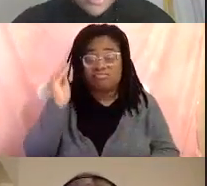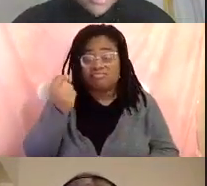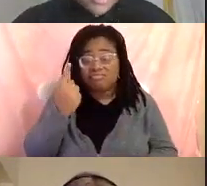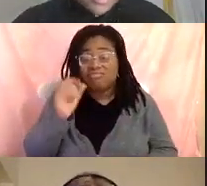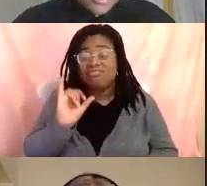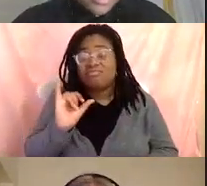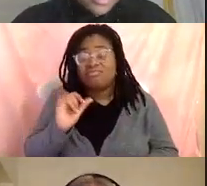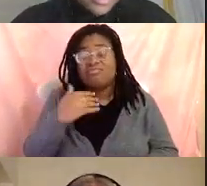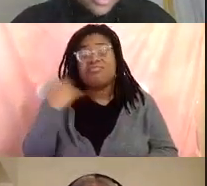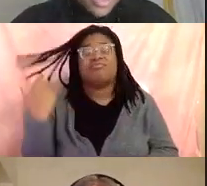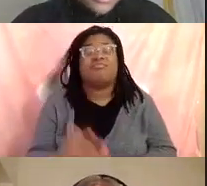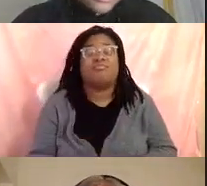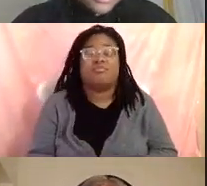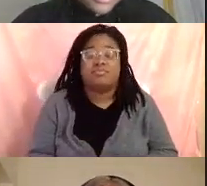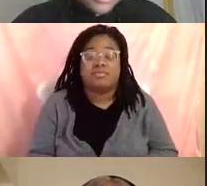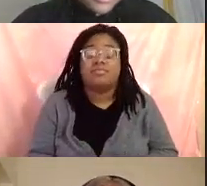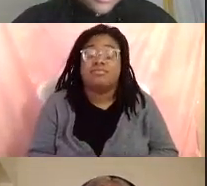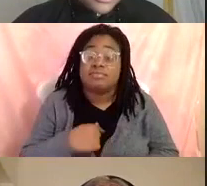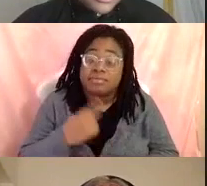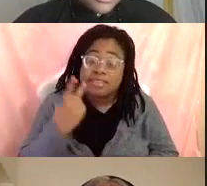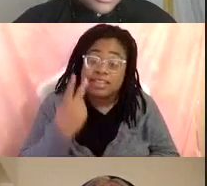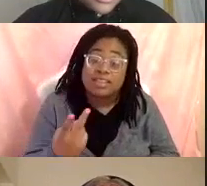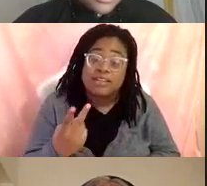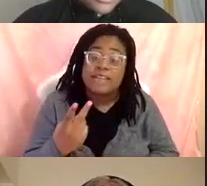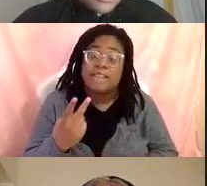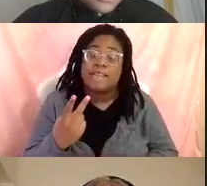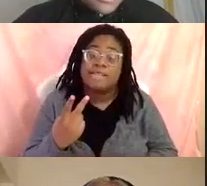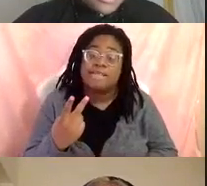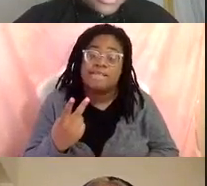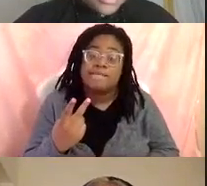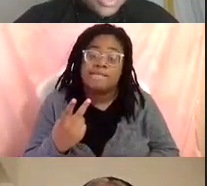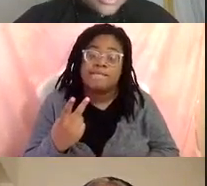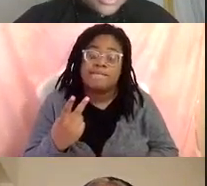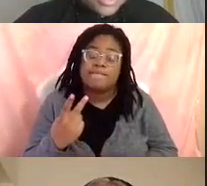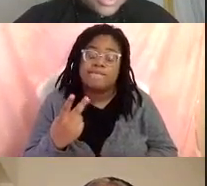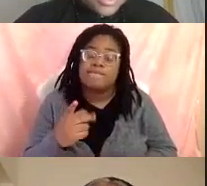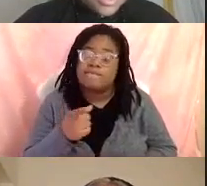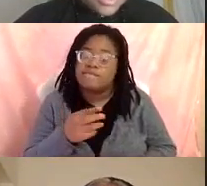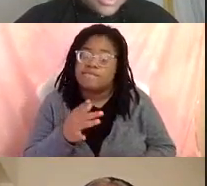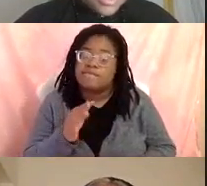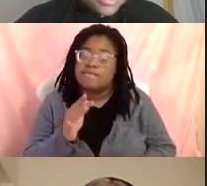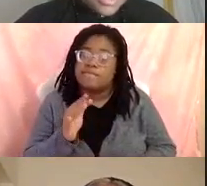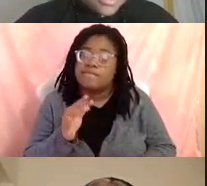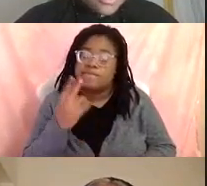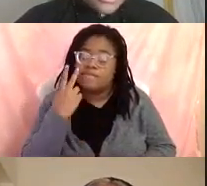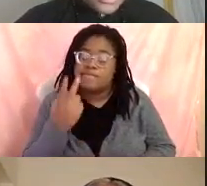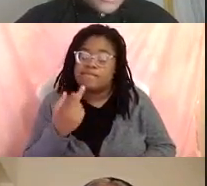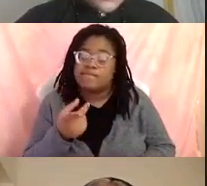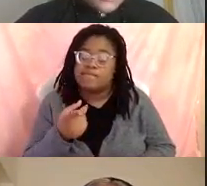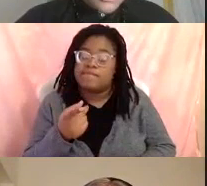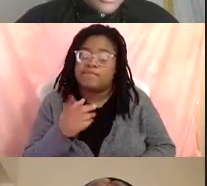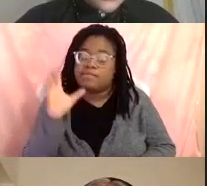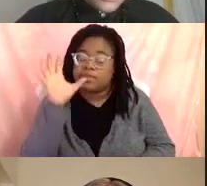it. I see, where was this? I see, oh gosh,